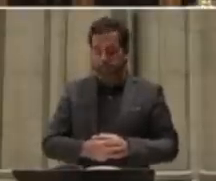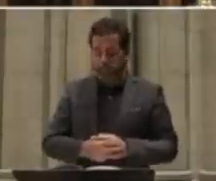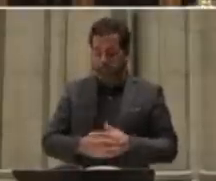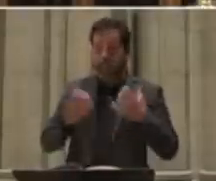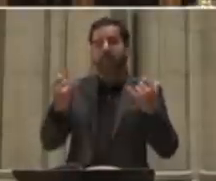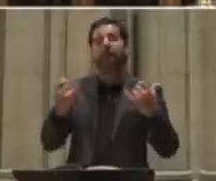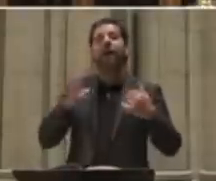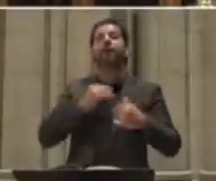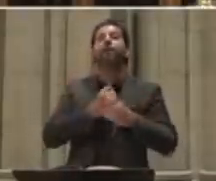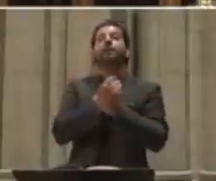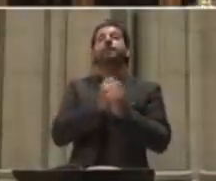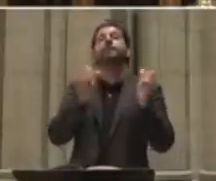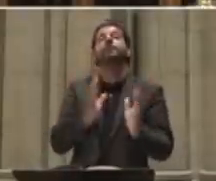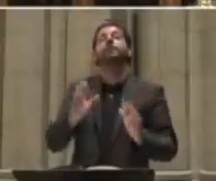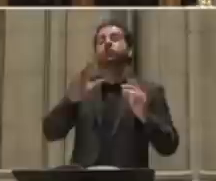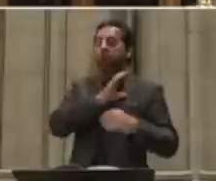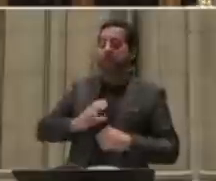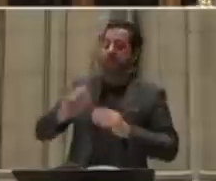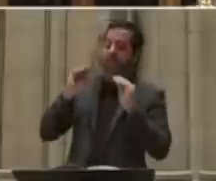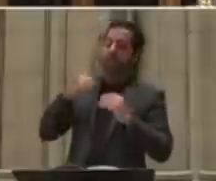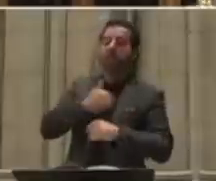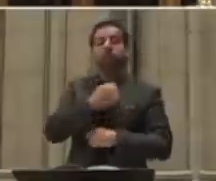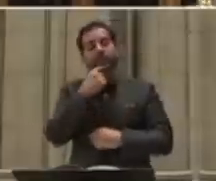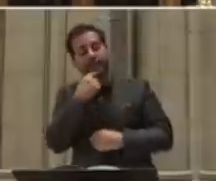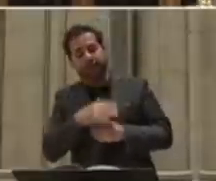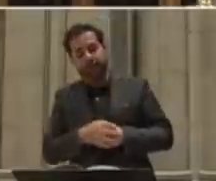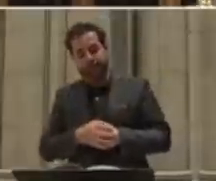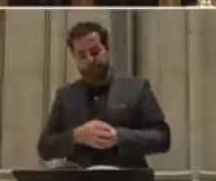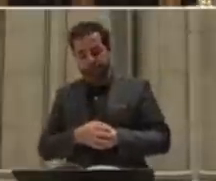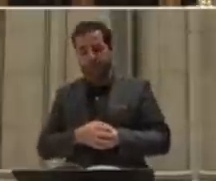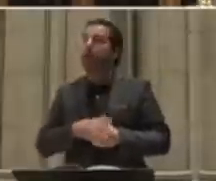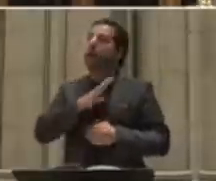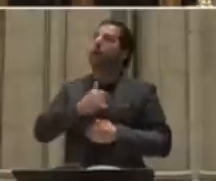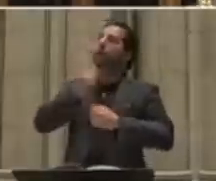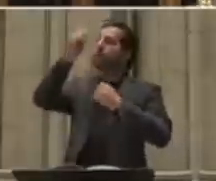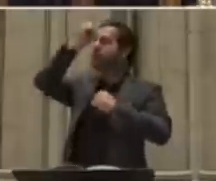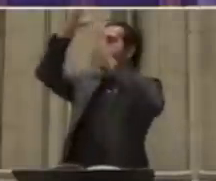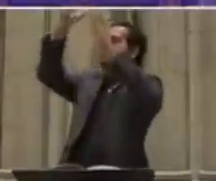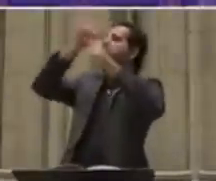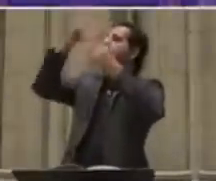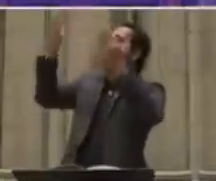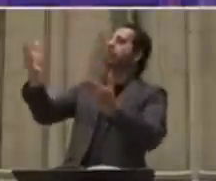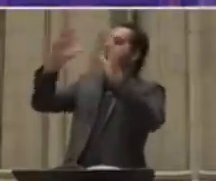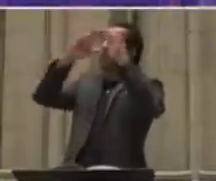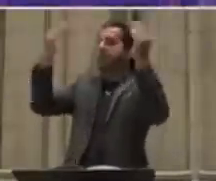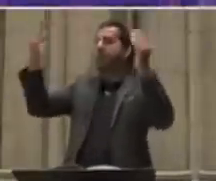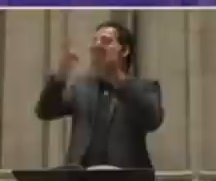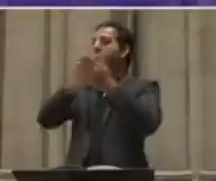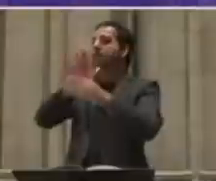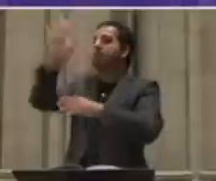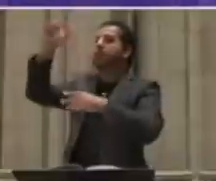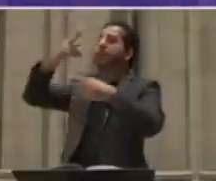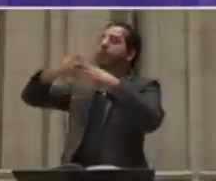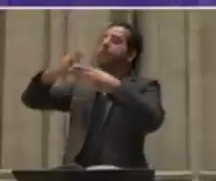And now, as our Savior Christ hath taught us, we are bold to say, Our Father, who art in heaven,